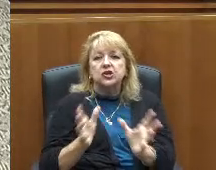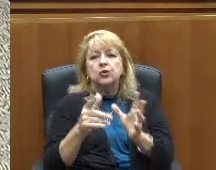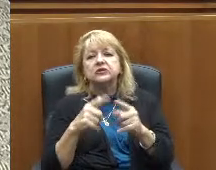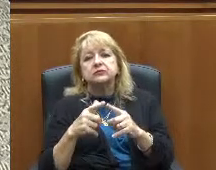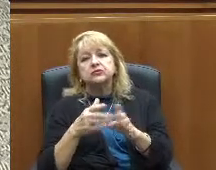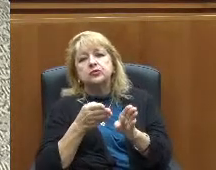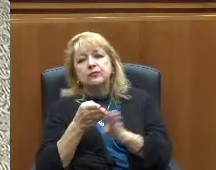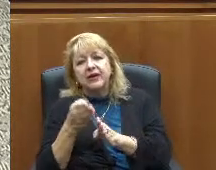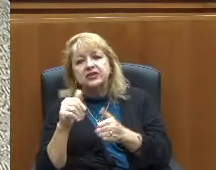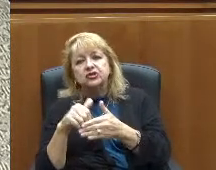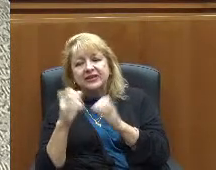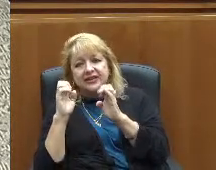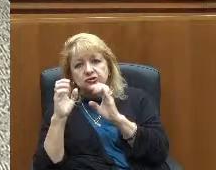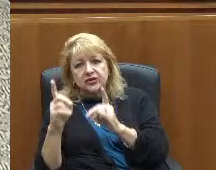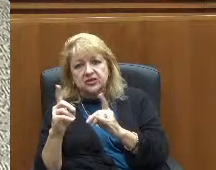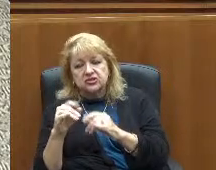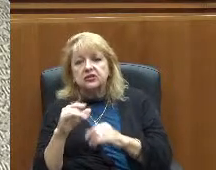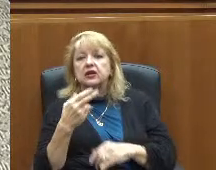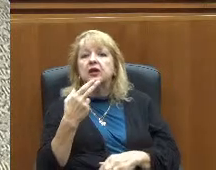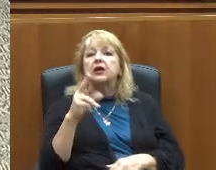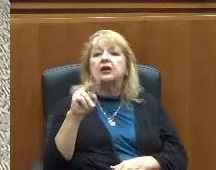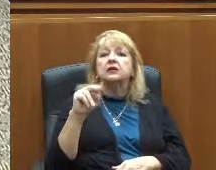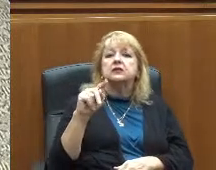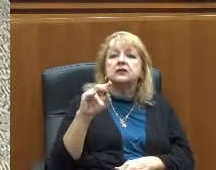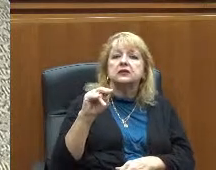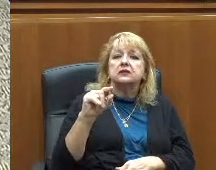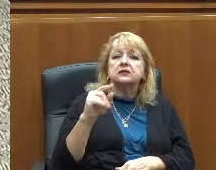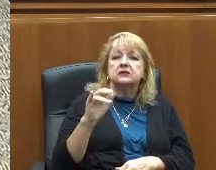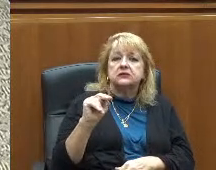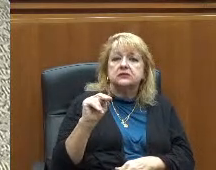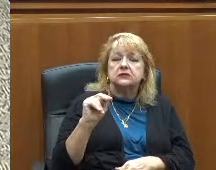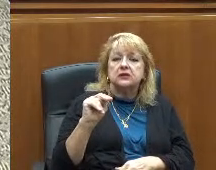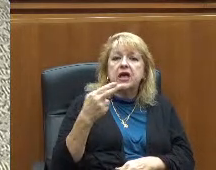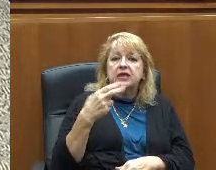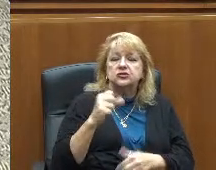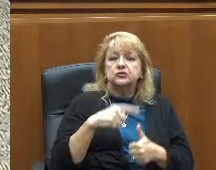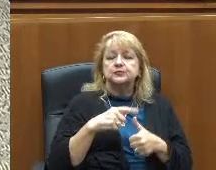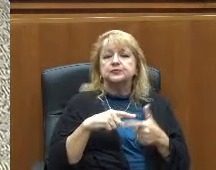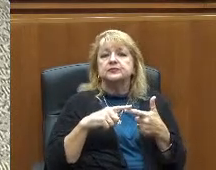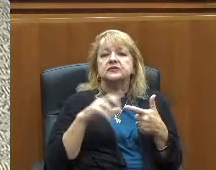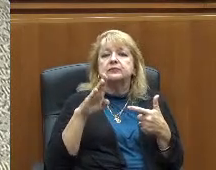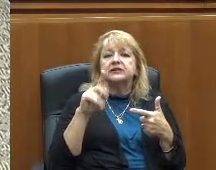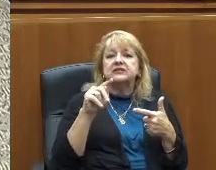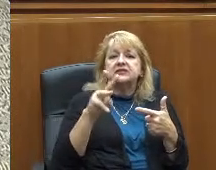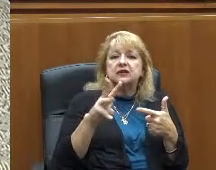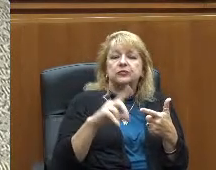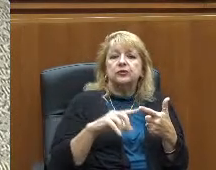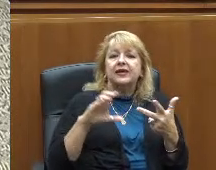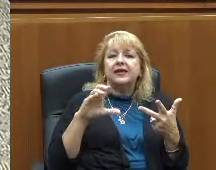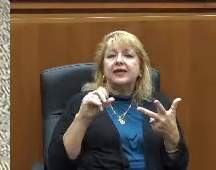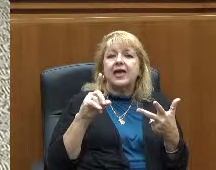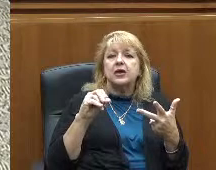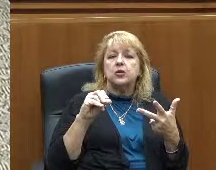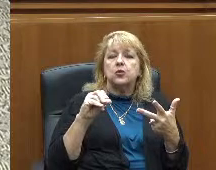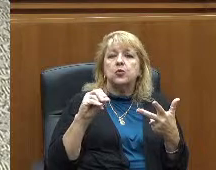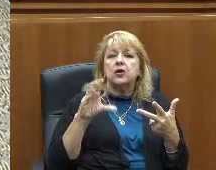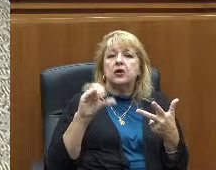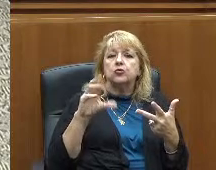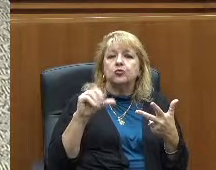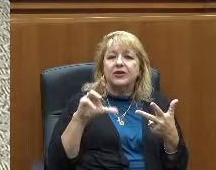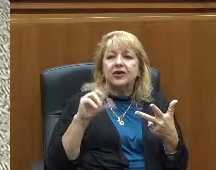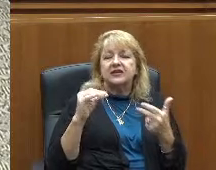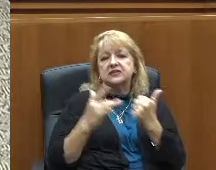education. Those high schools are Huntington High School, BTW, Caddo Career Technology Center,